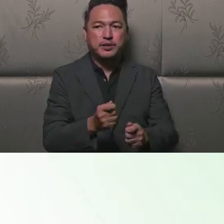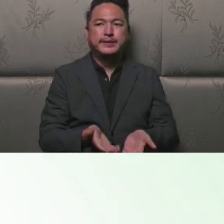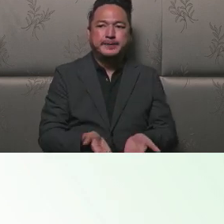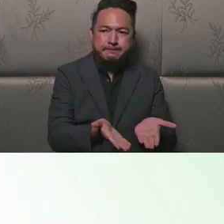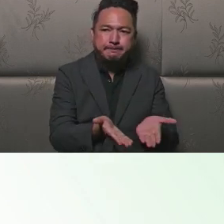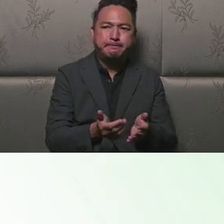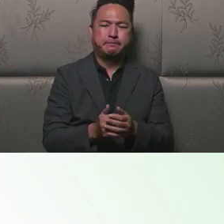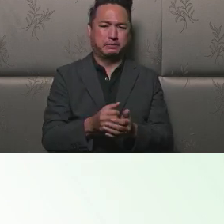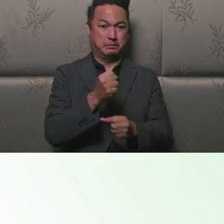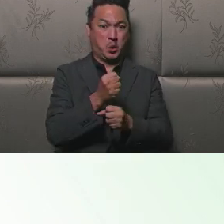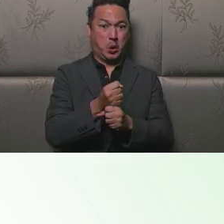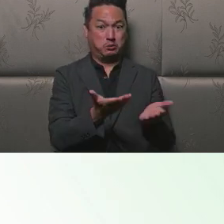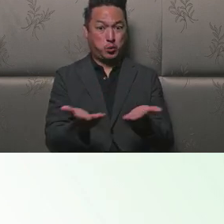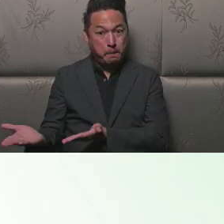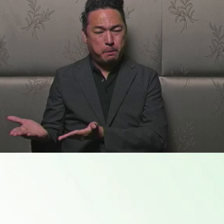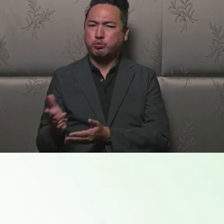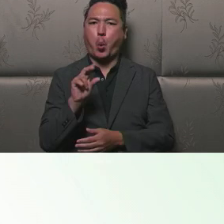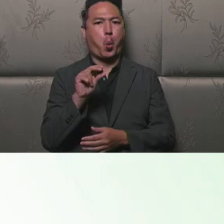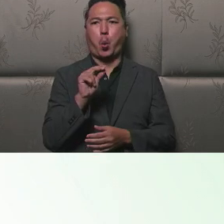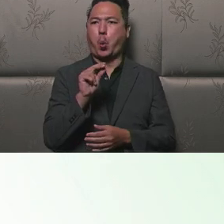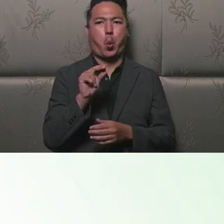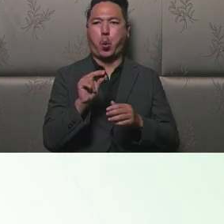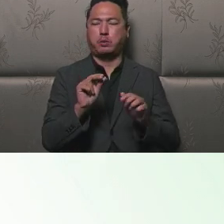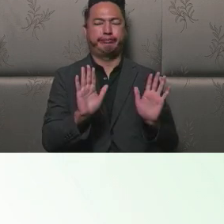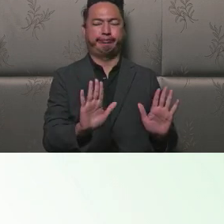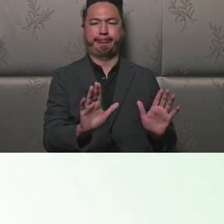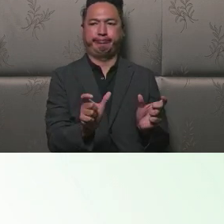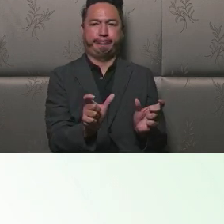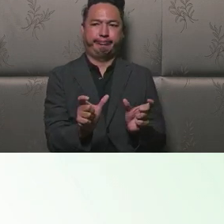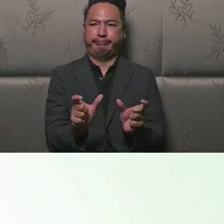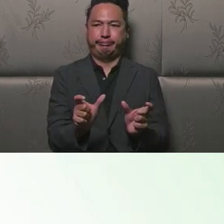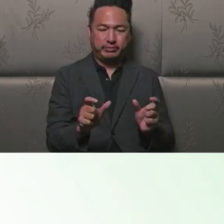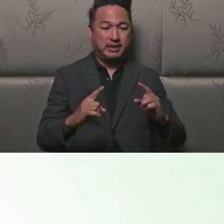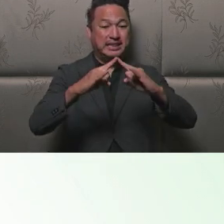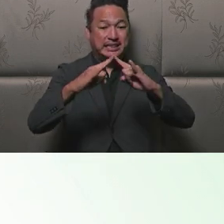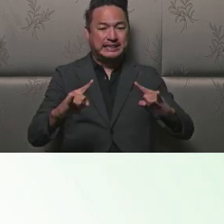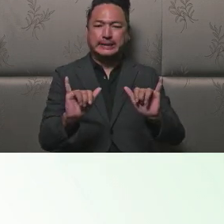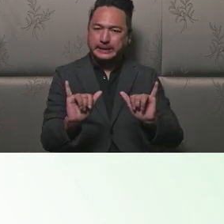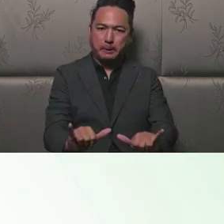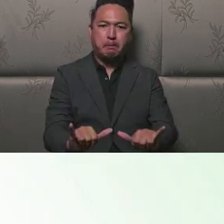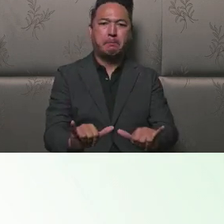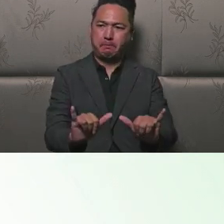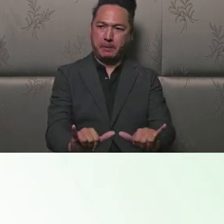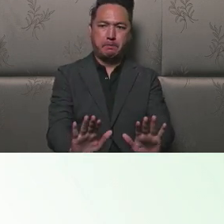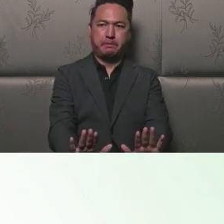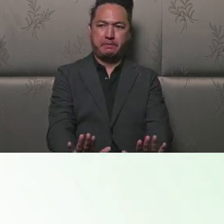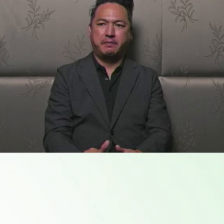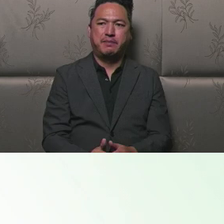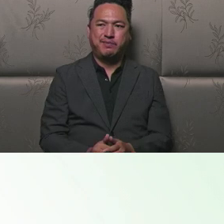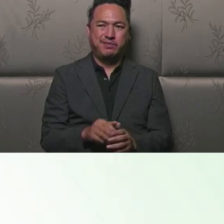and continues till we have a sustainable development outcome.